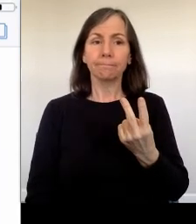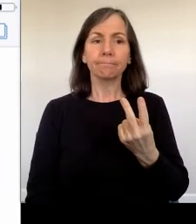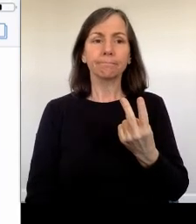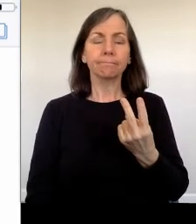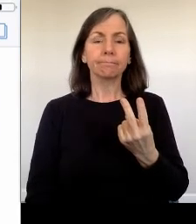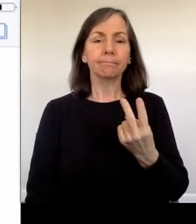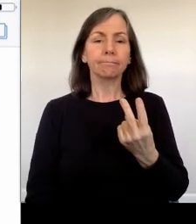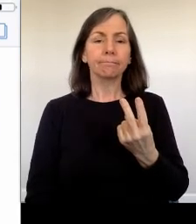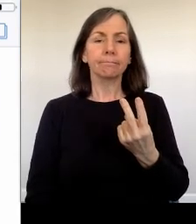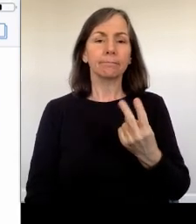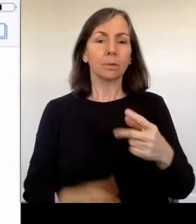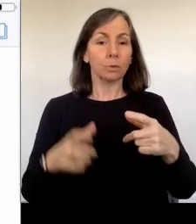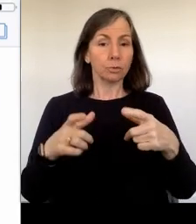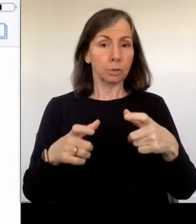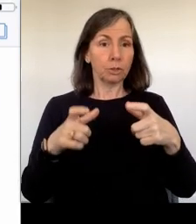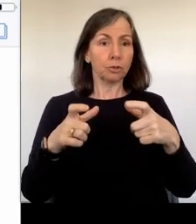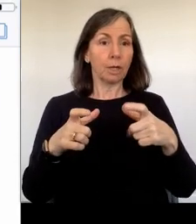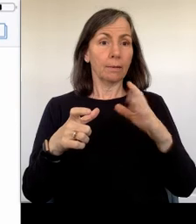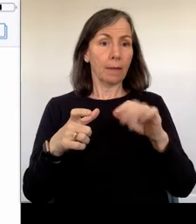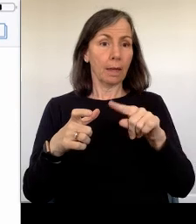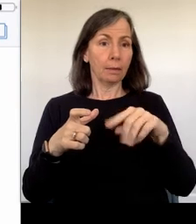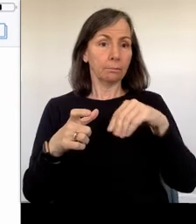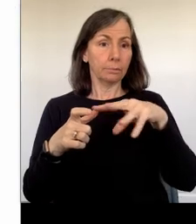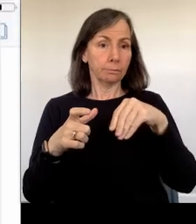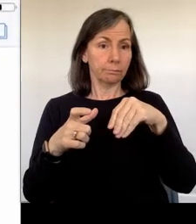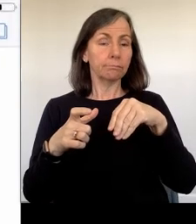going to screenshot this.